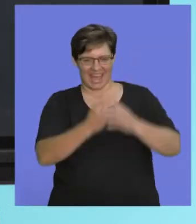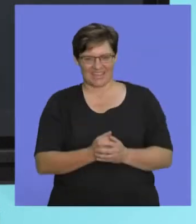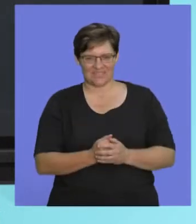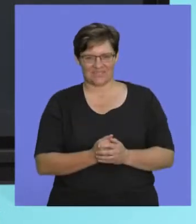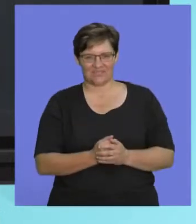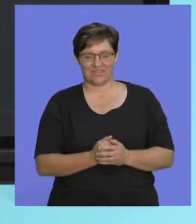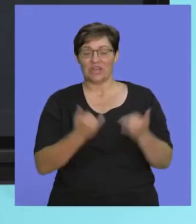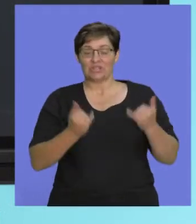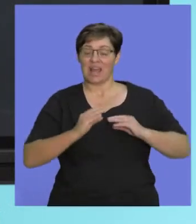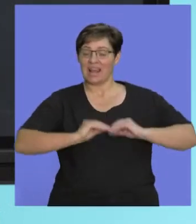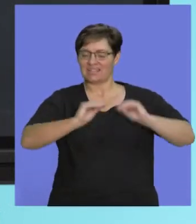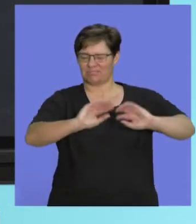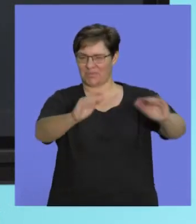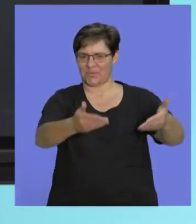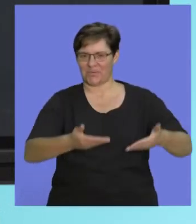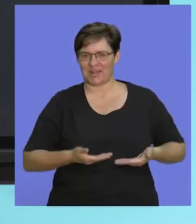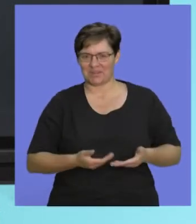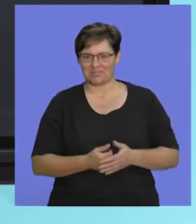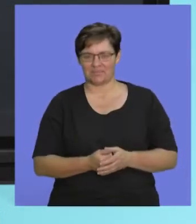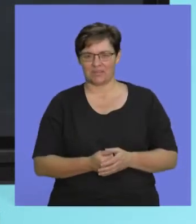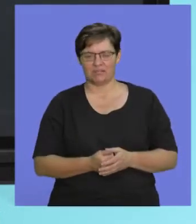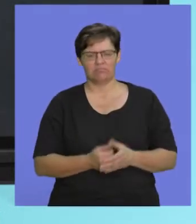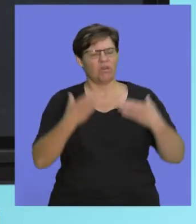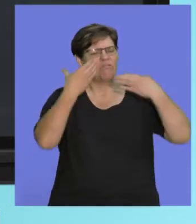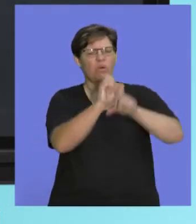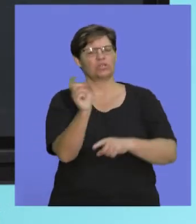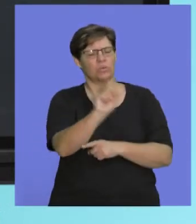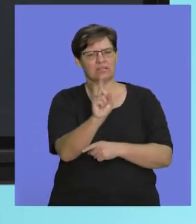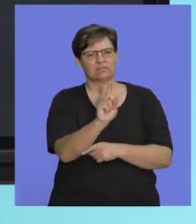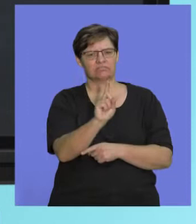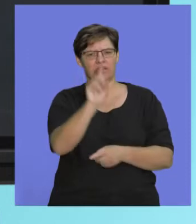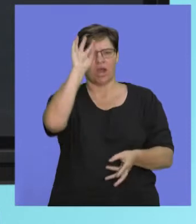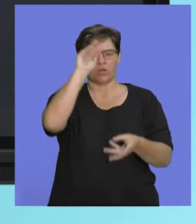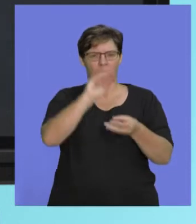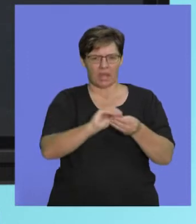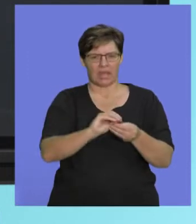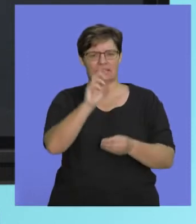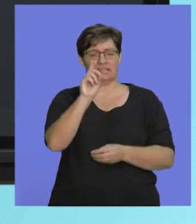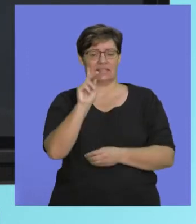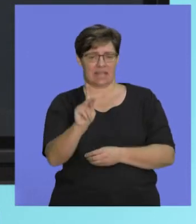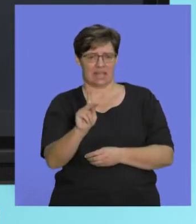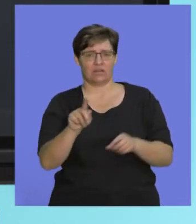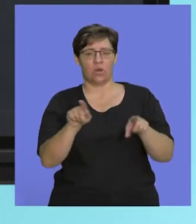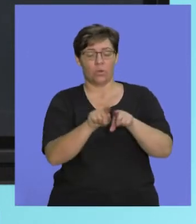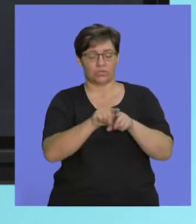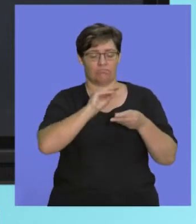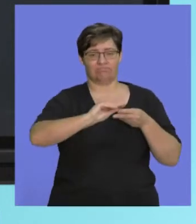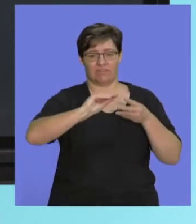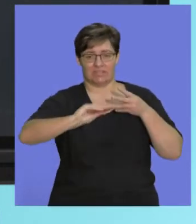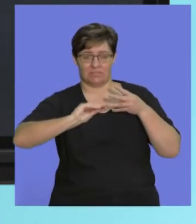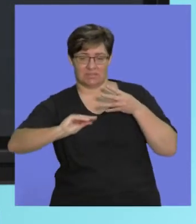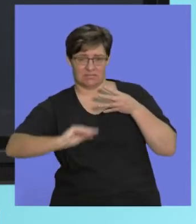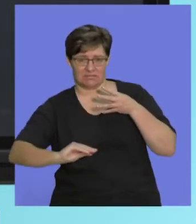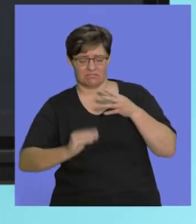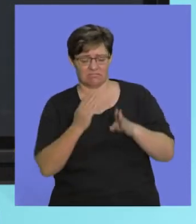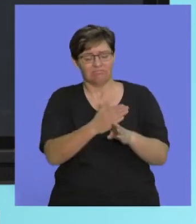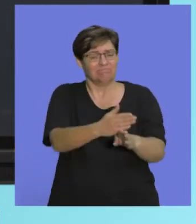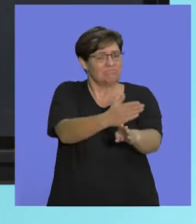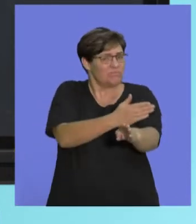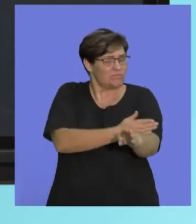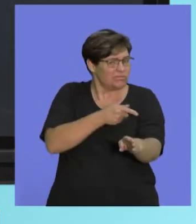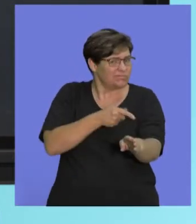welcome to today's lesson. So today we're going to be focusing on compound decay and investments. But just prior to that, we're